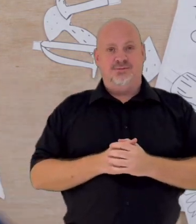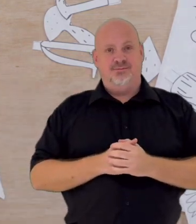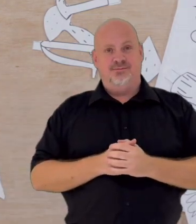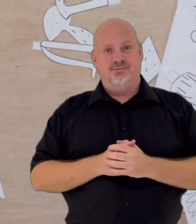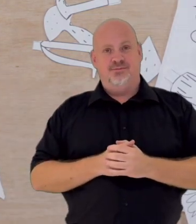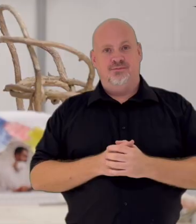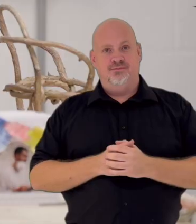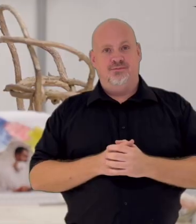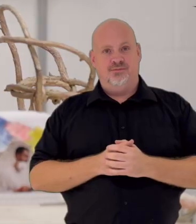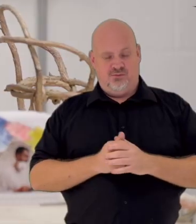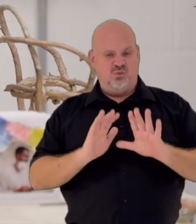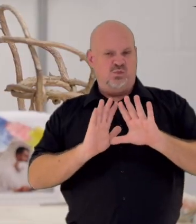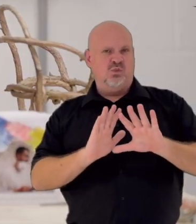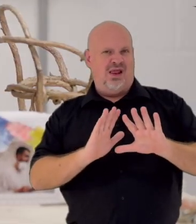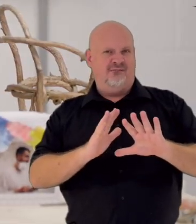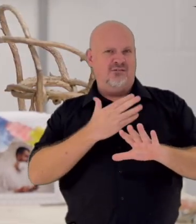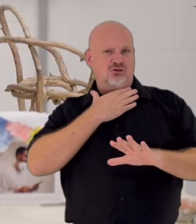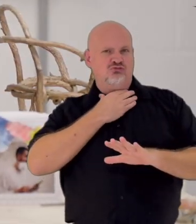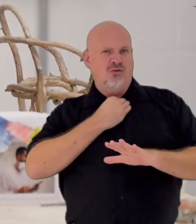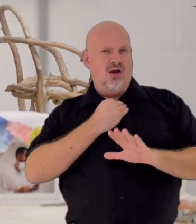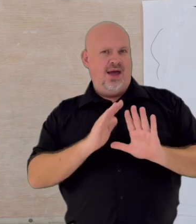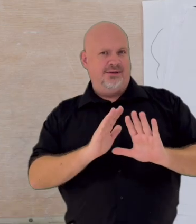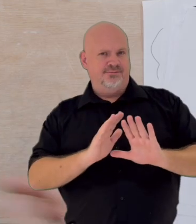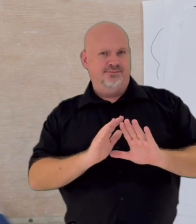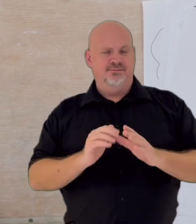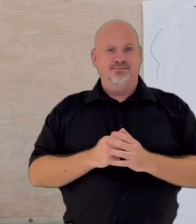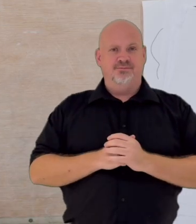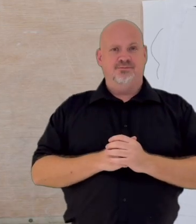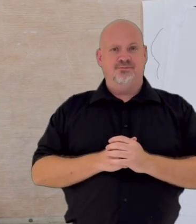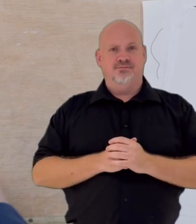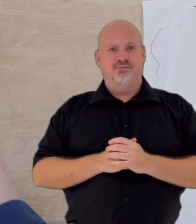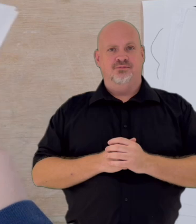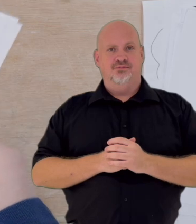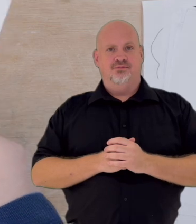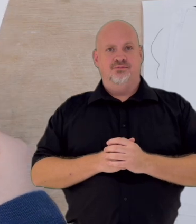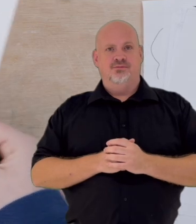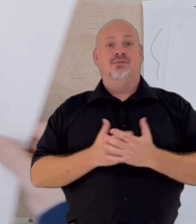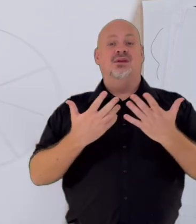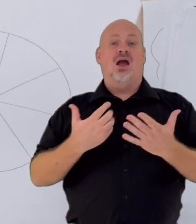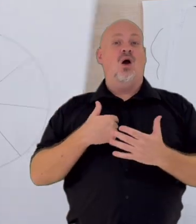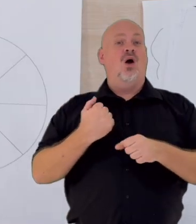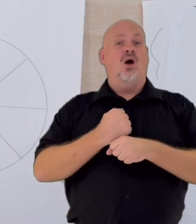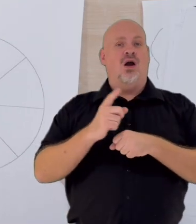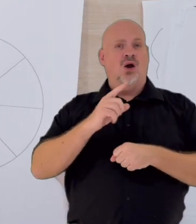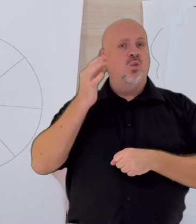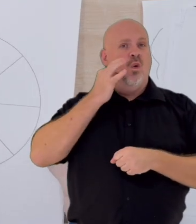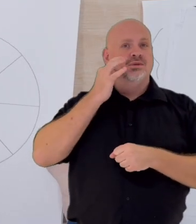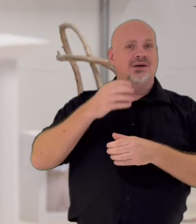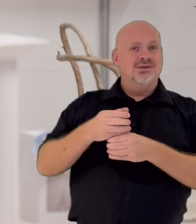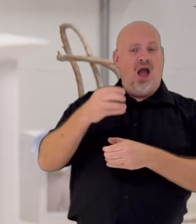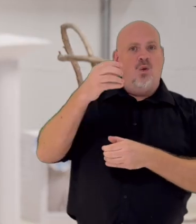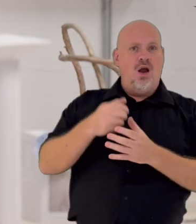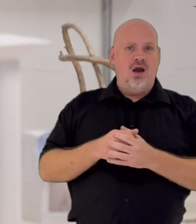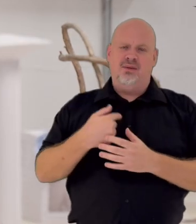So now, leave those to dry. Next, we're going to make a water tower. I'm really drawn to water